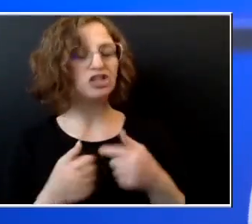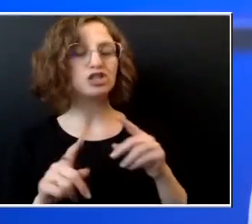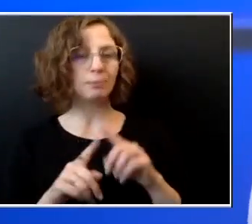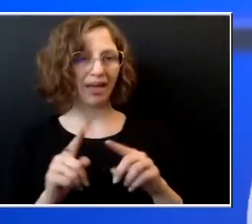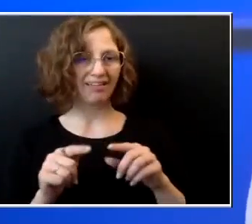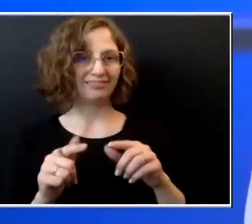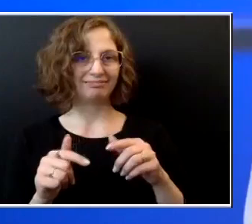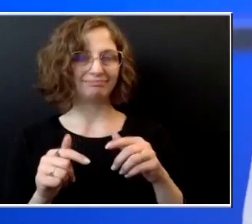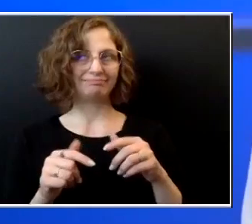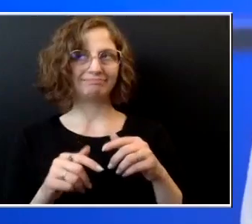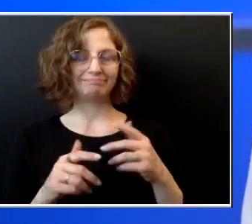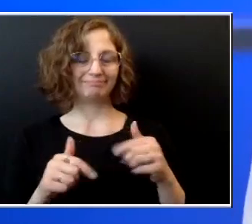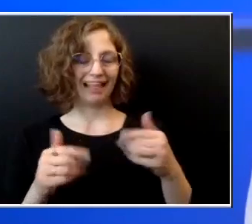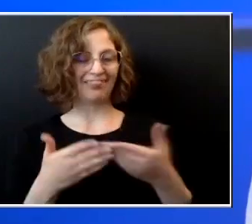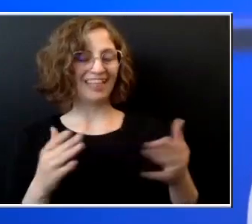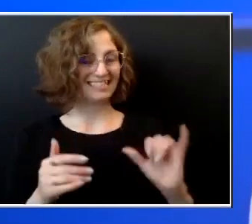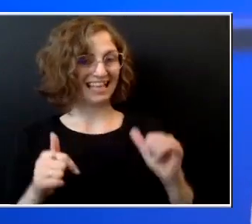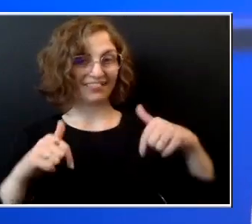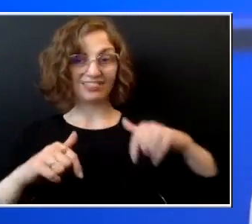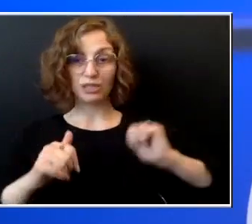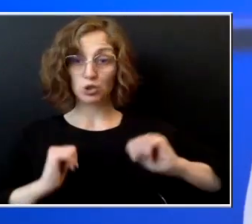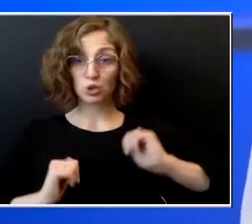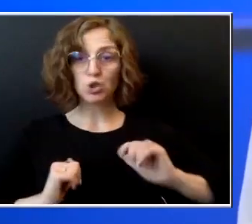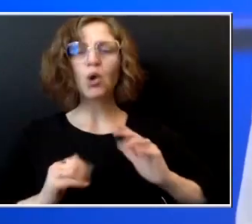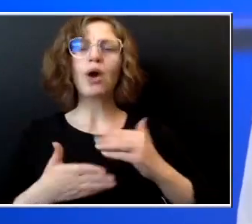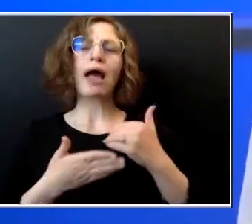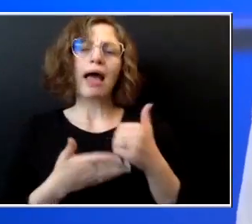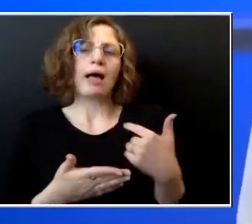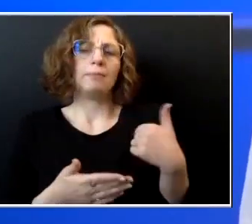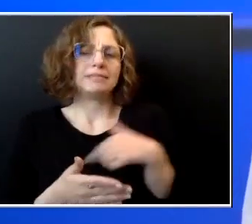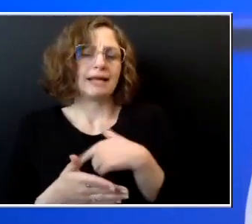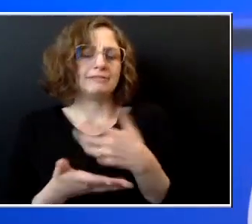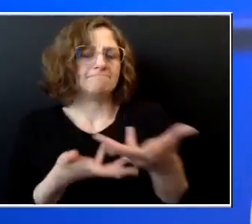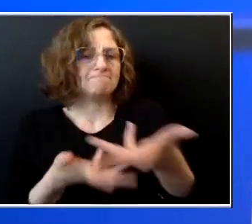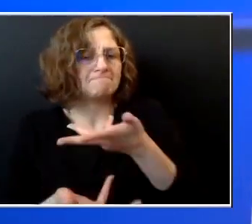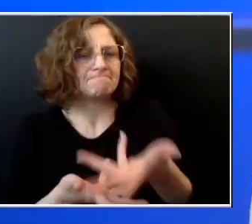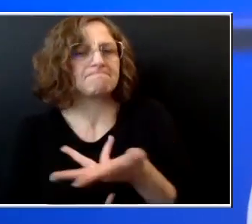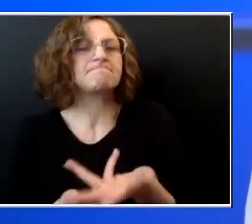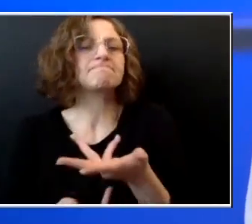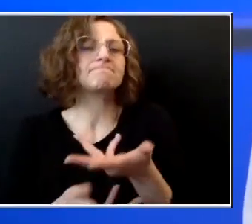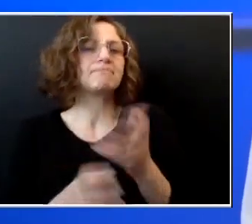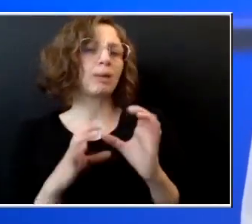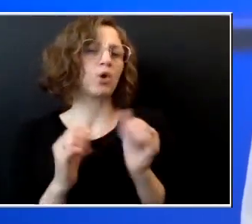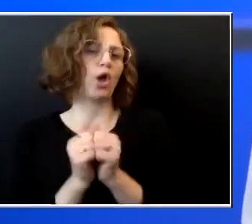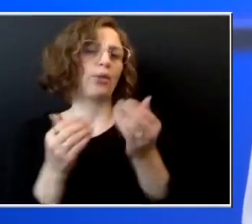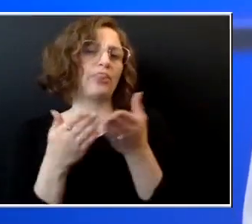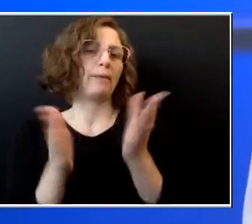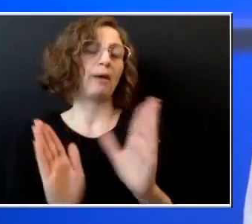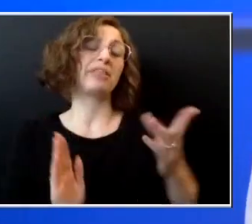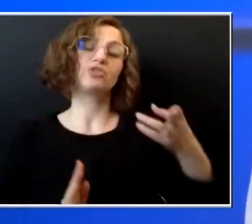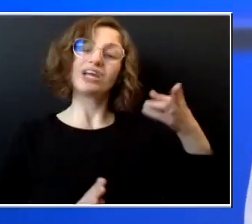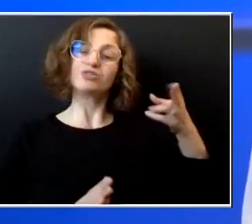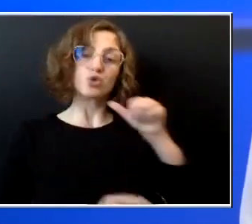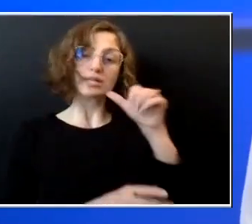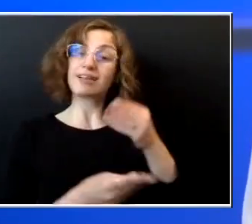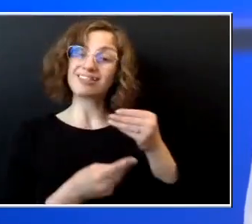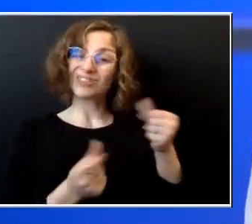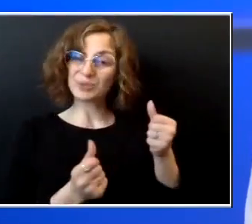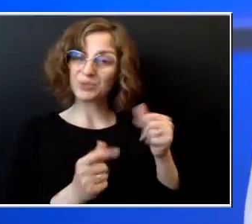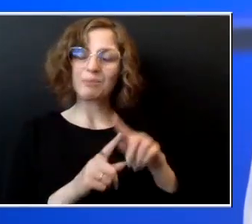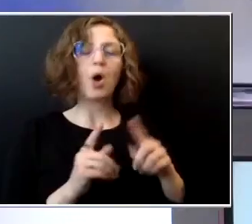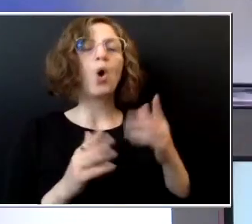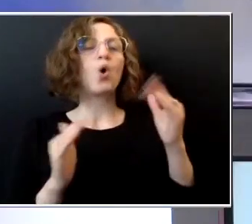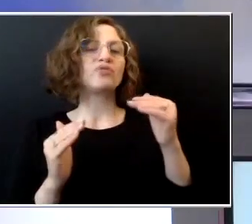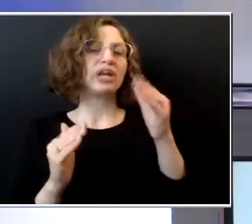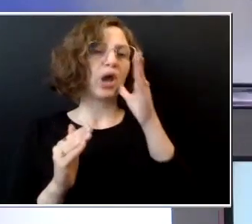understanding. So history is not the solution, but hopefully it kind of provides more information that we can use. History